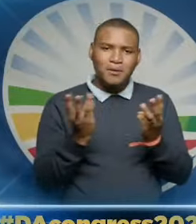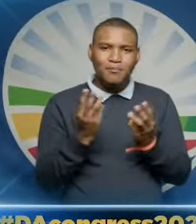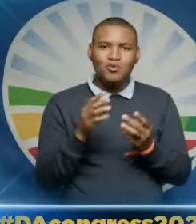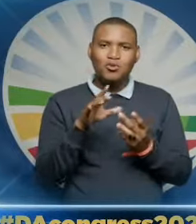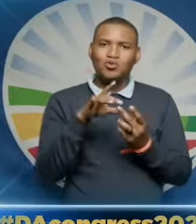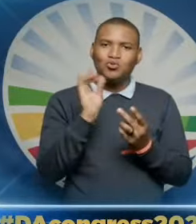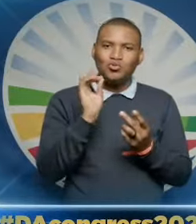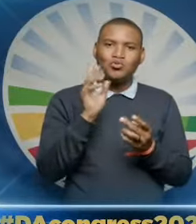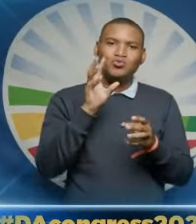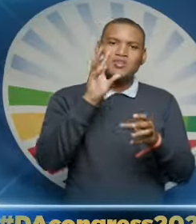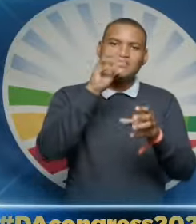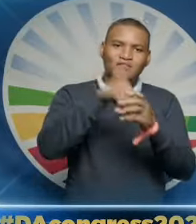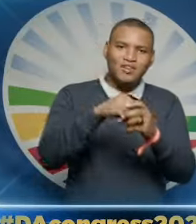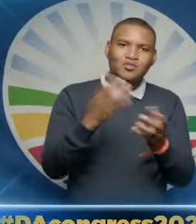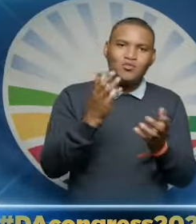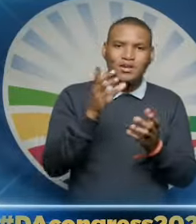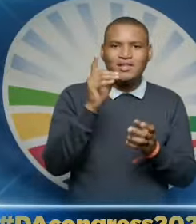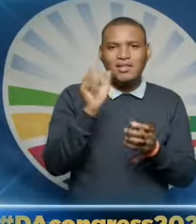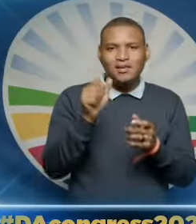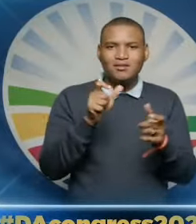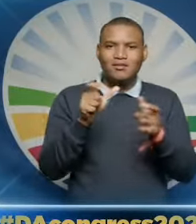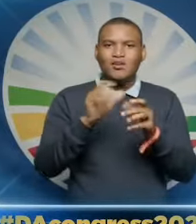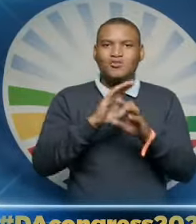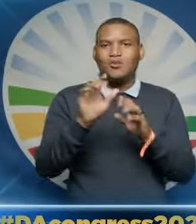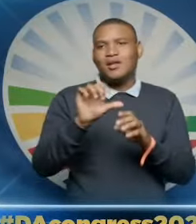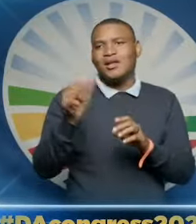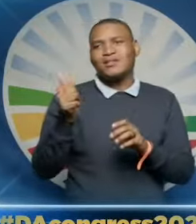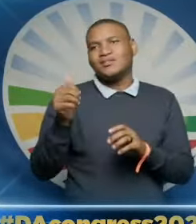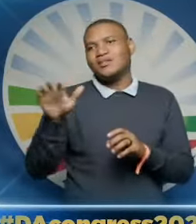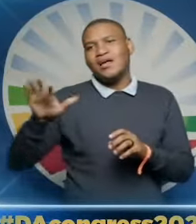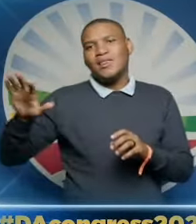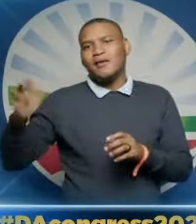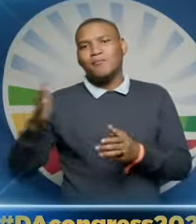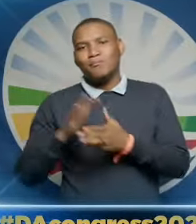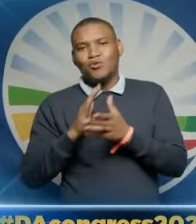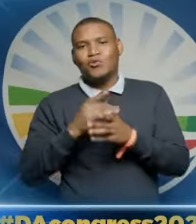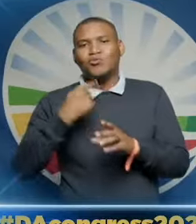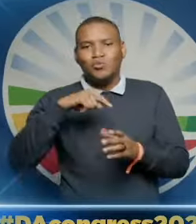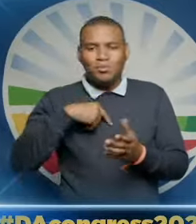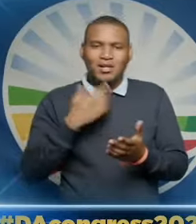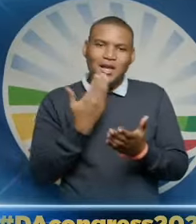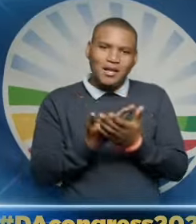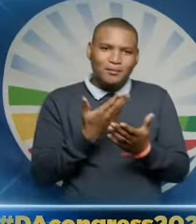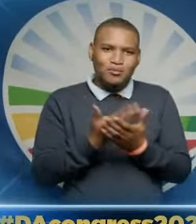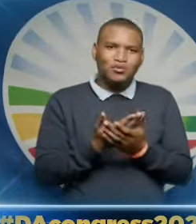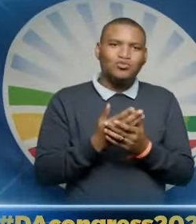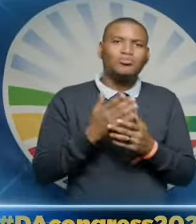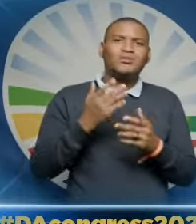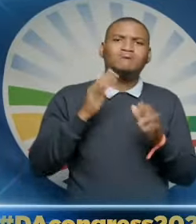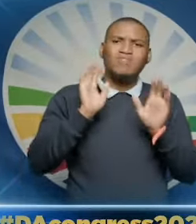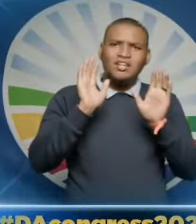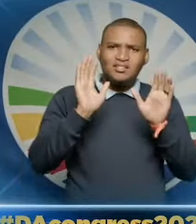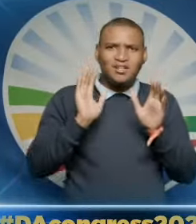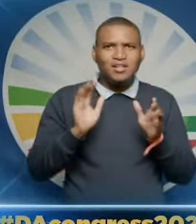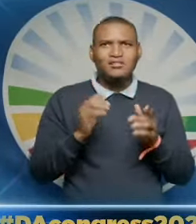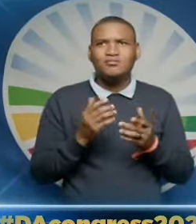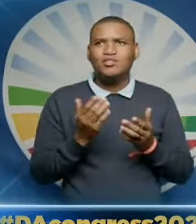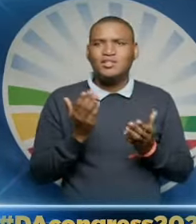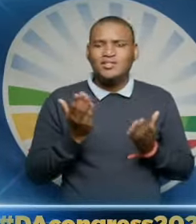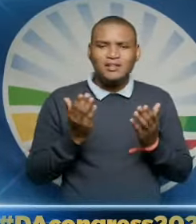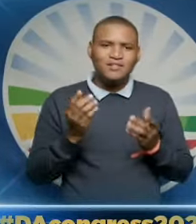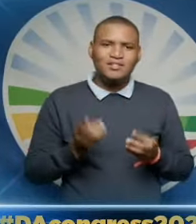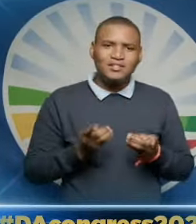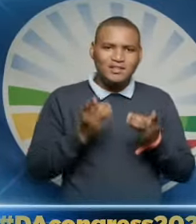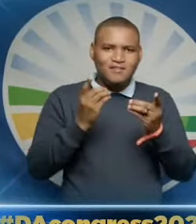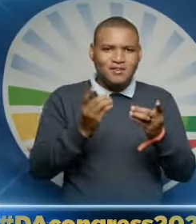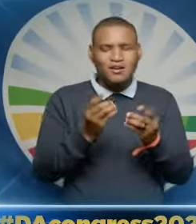to invest where the DA governs and not elsewhere in the country, because we've been able to be so excellent at service delivery in